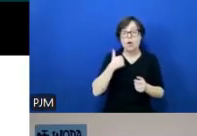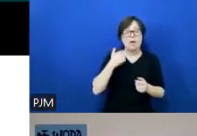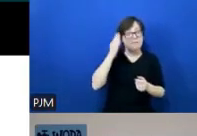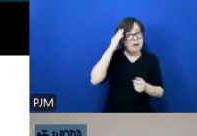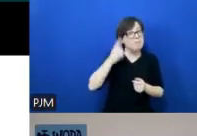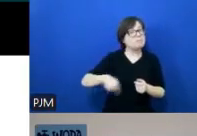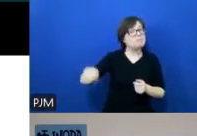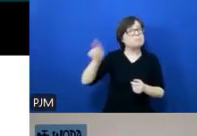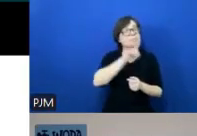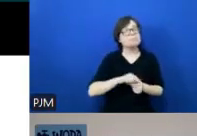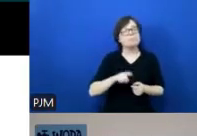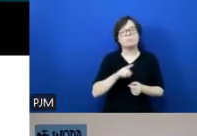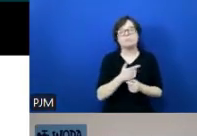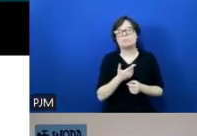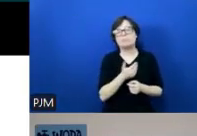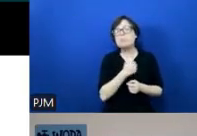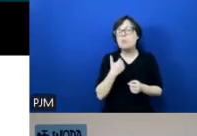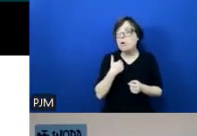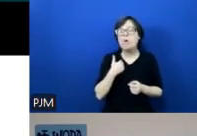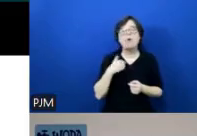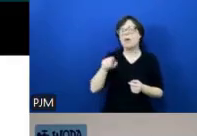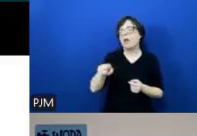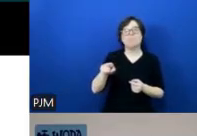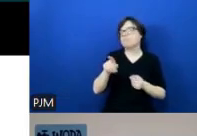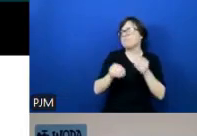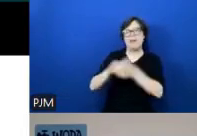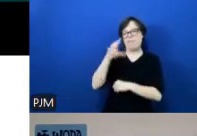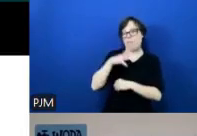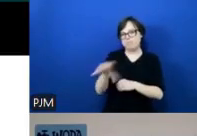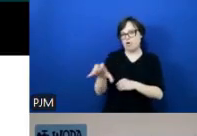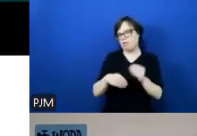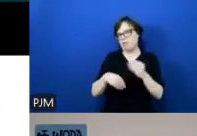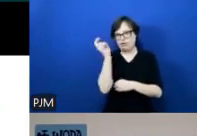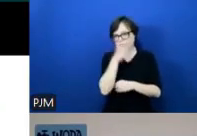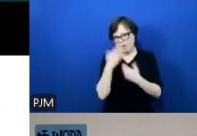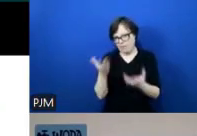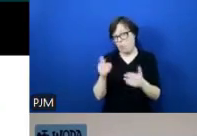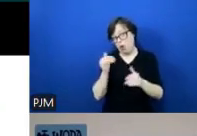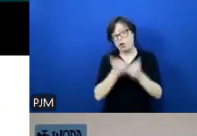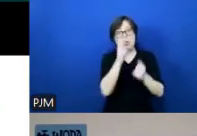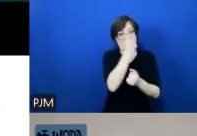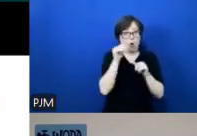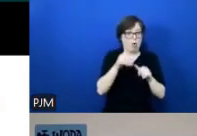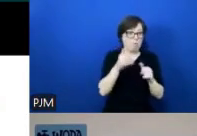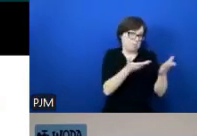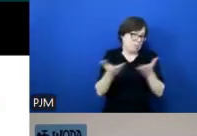know, it's the largest museum of this kind in Poland, so feel invited to visit us one day.